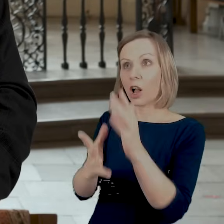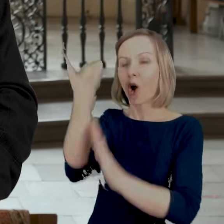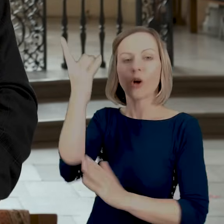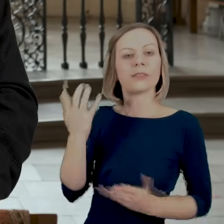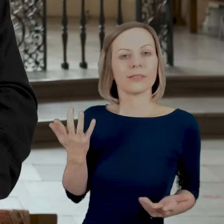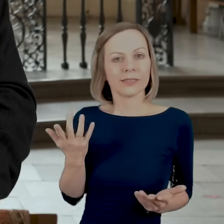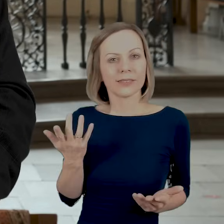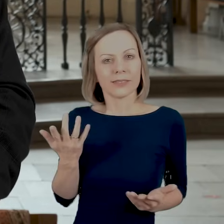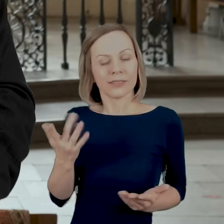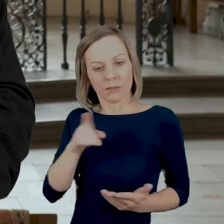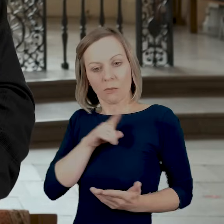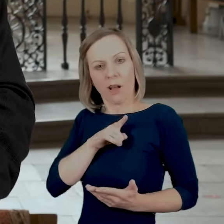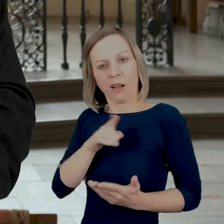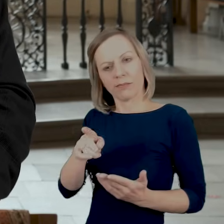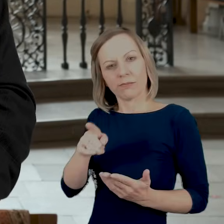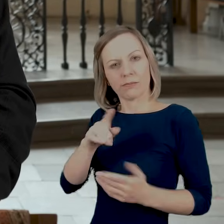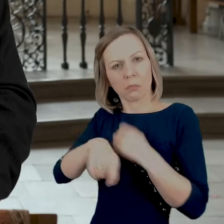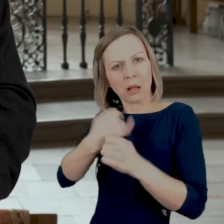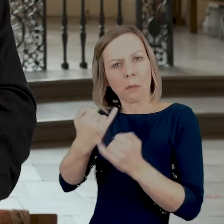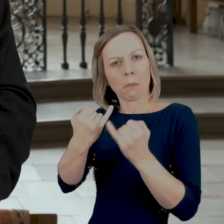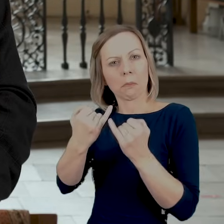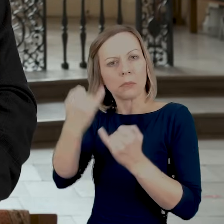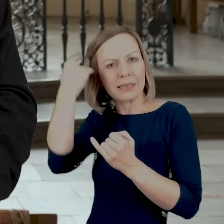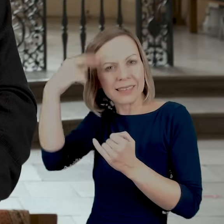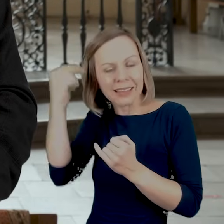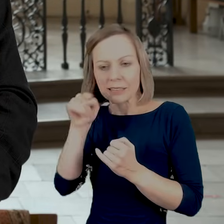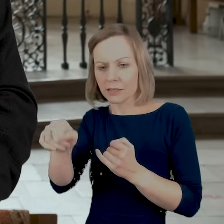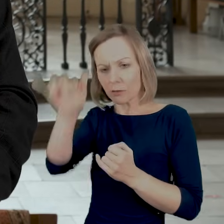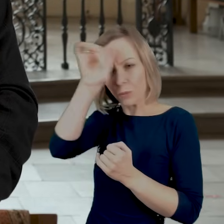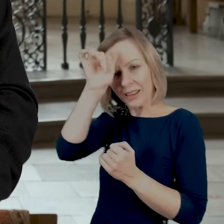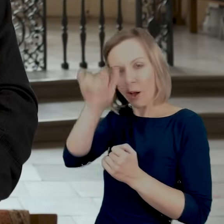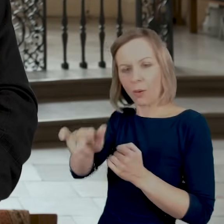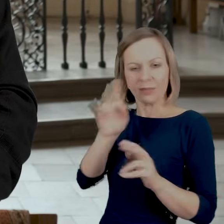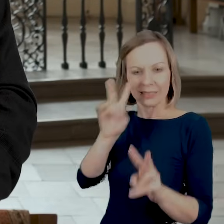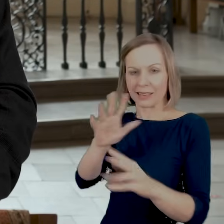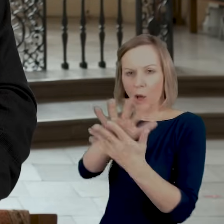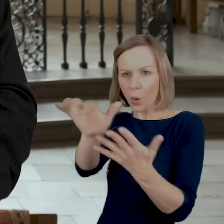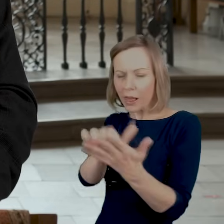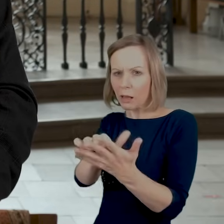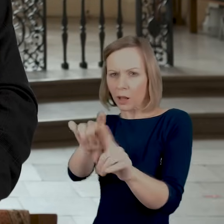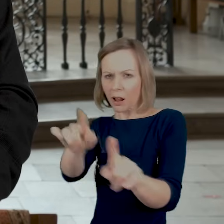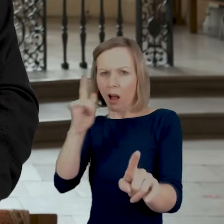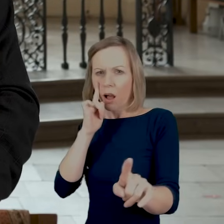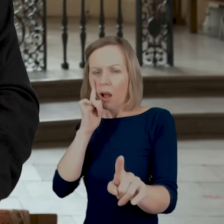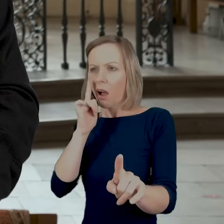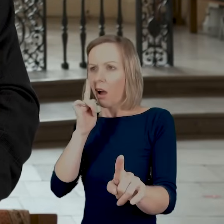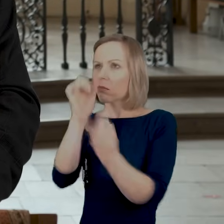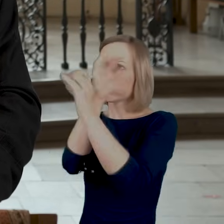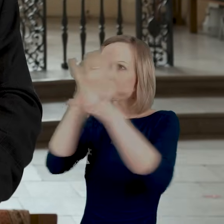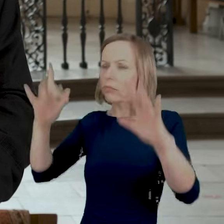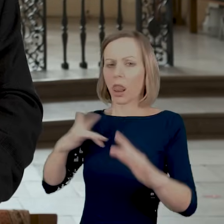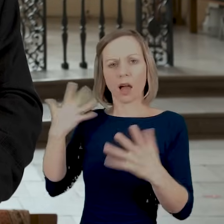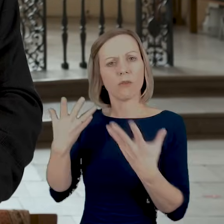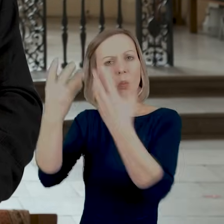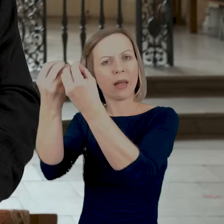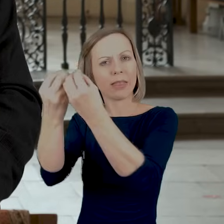windows from time into eternity. That's why we call them saints, because in them we see holiness and thus more fully